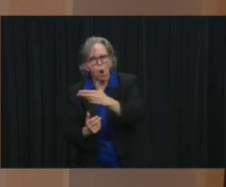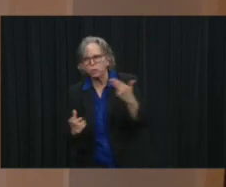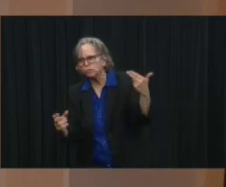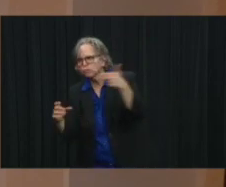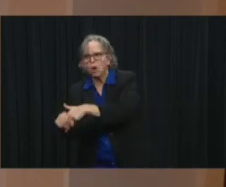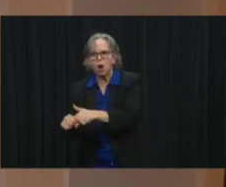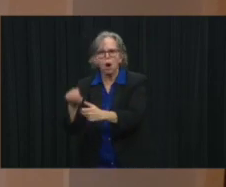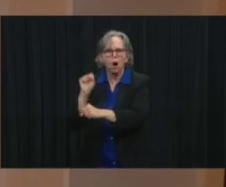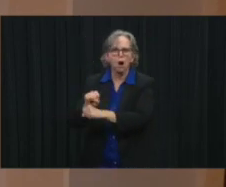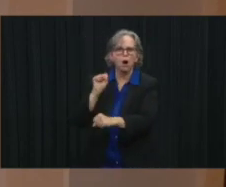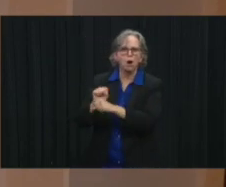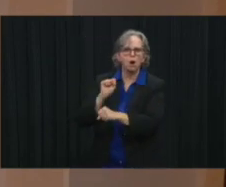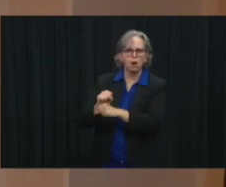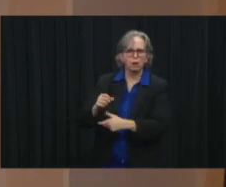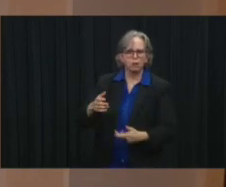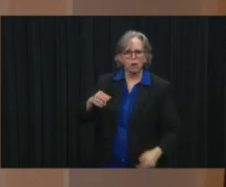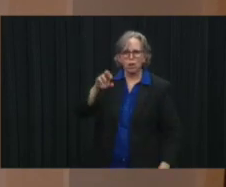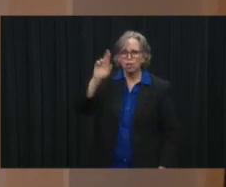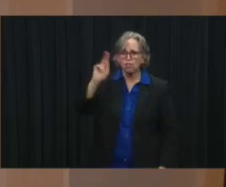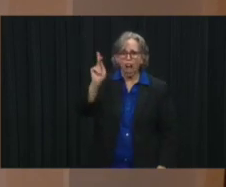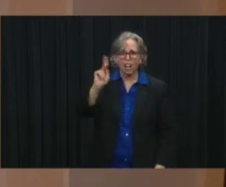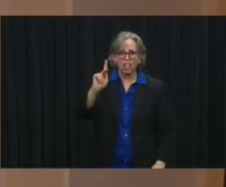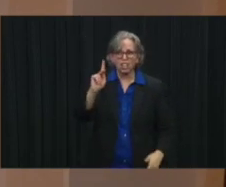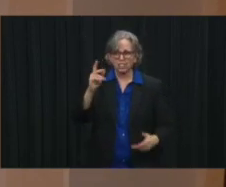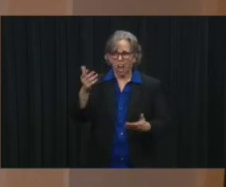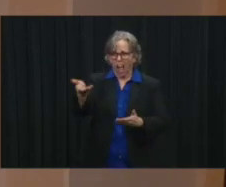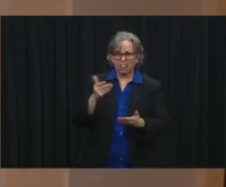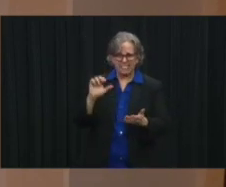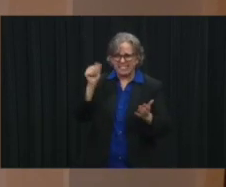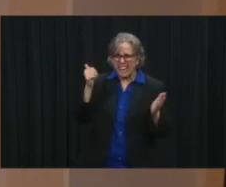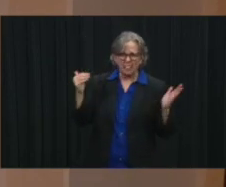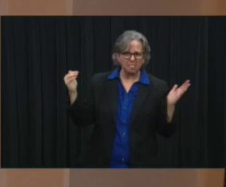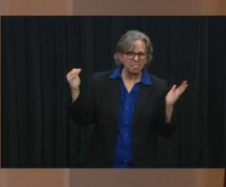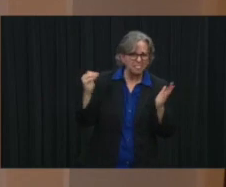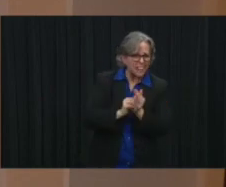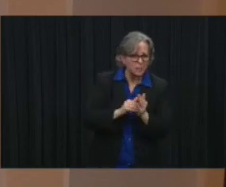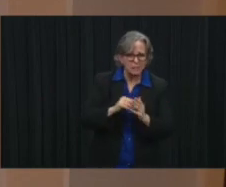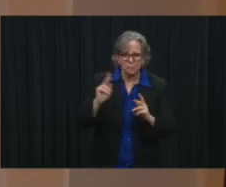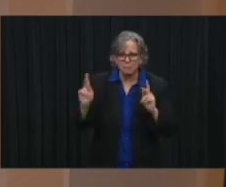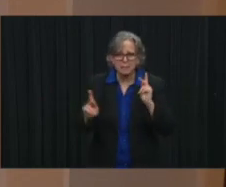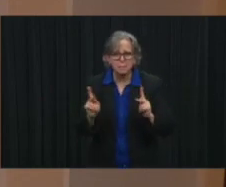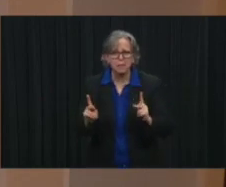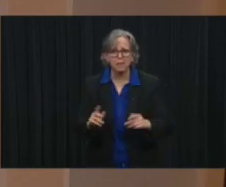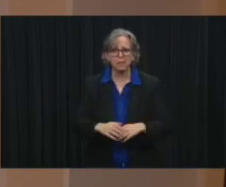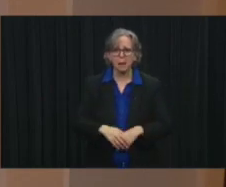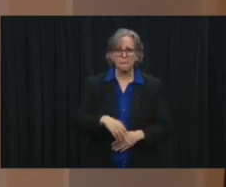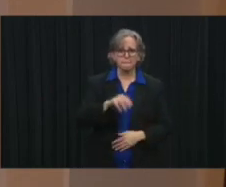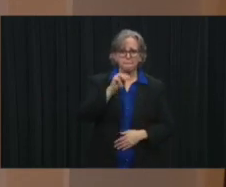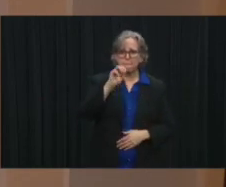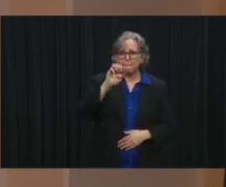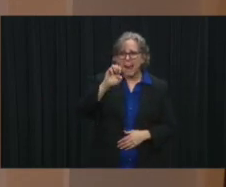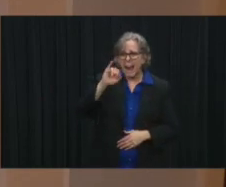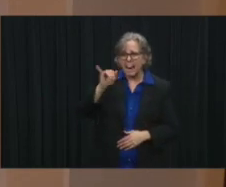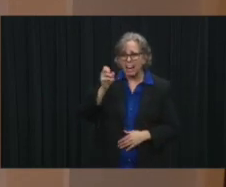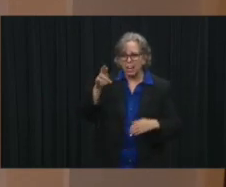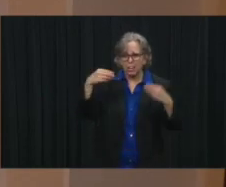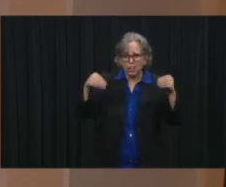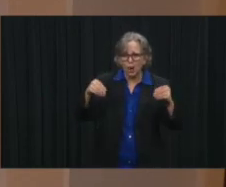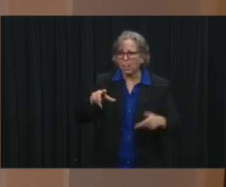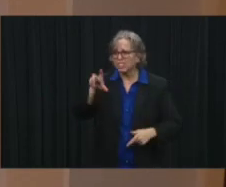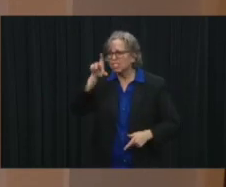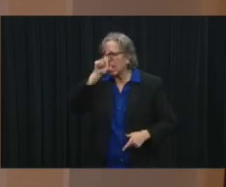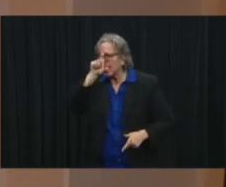hiring 10,000 people, Walmart, 5,700, all these in Ohio, Meijer, Giant Eagle, Mark's doing the same,